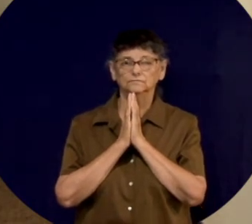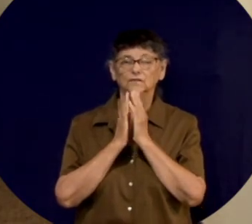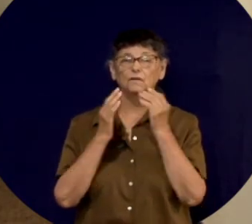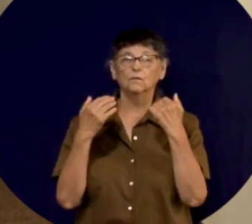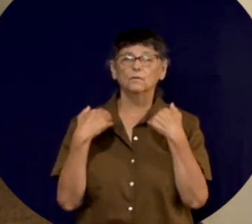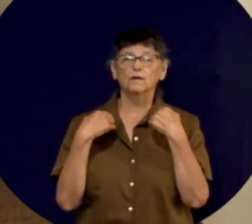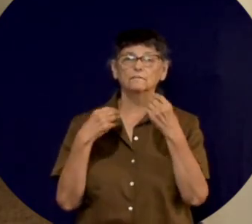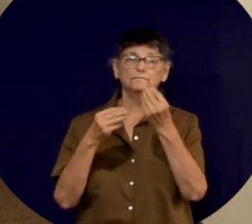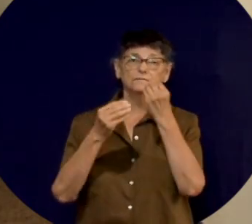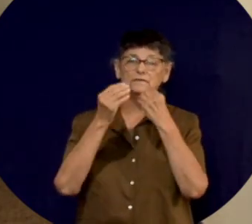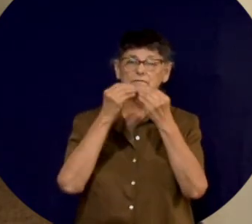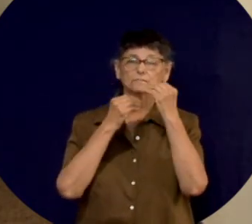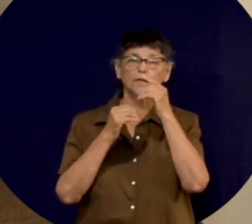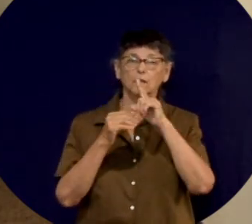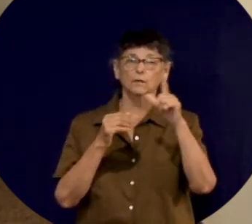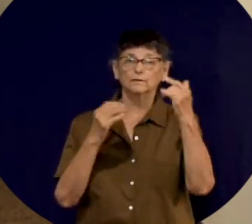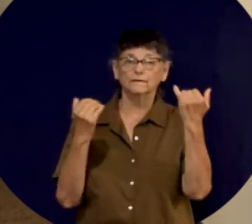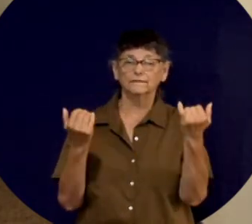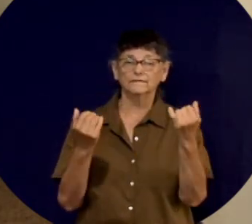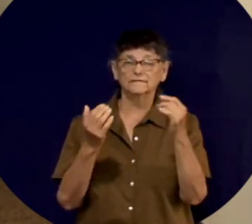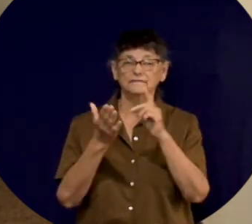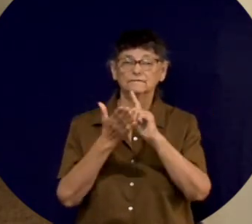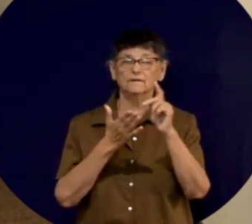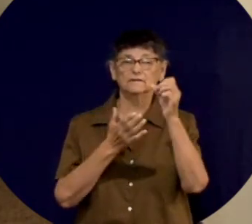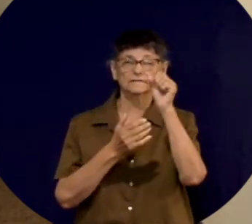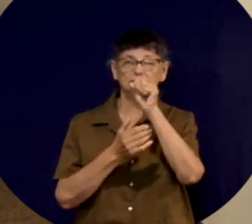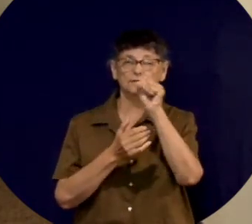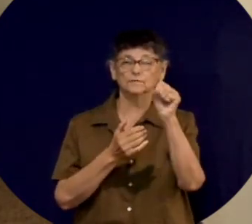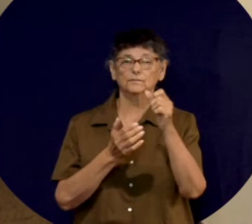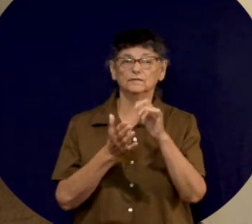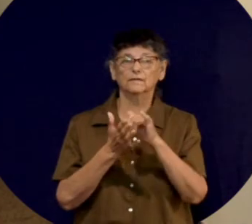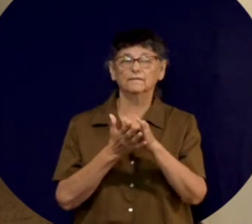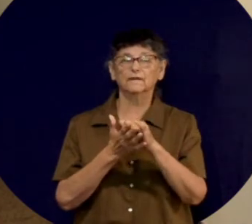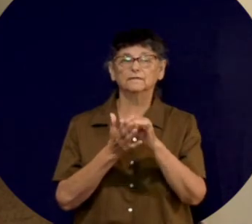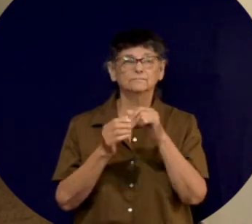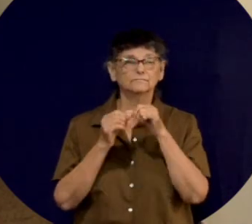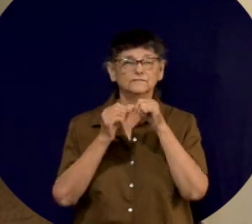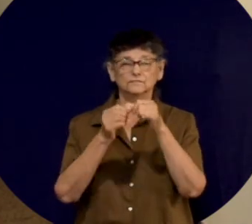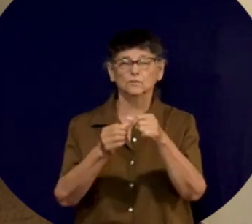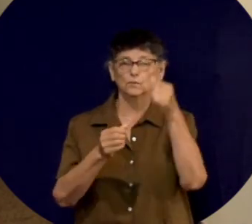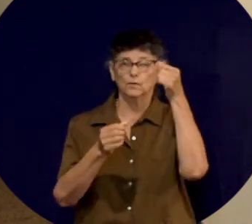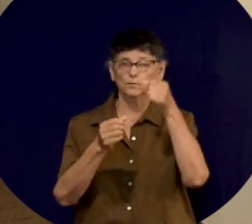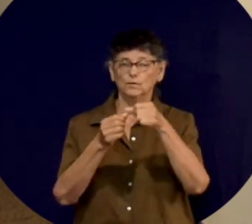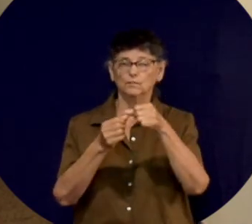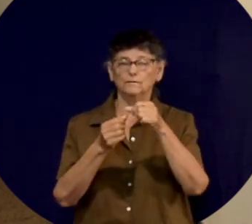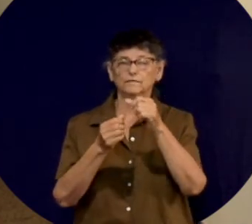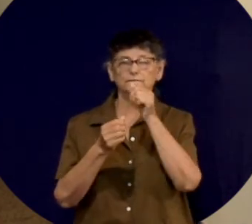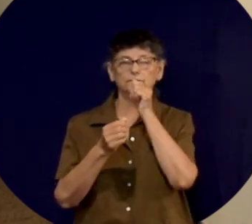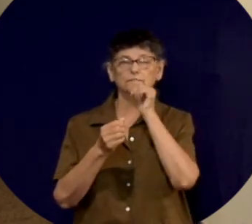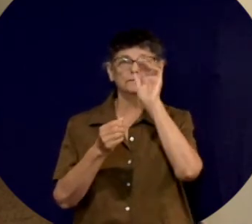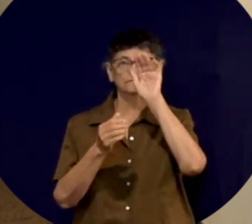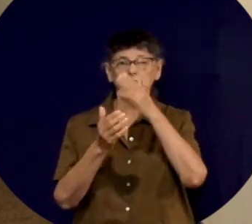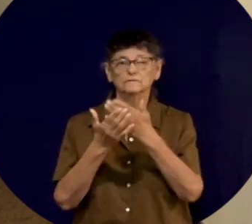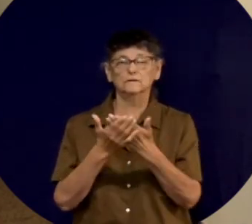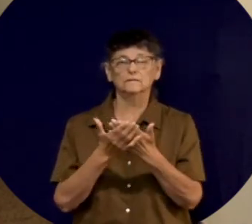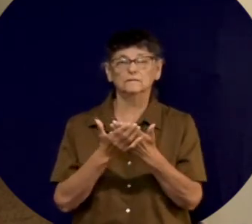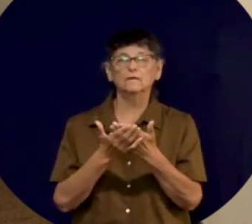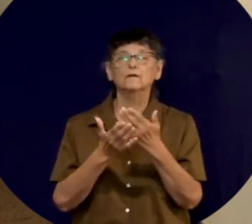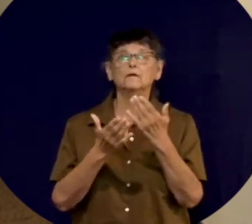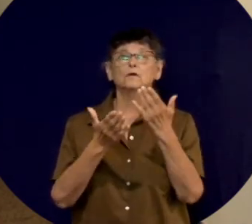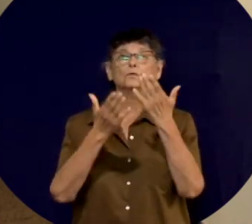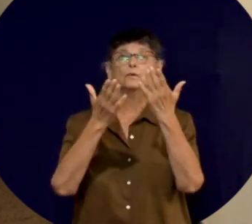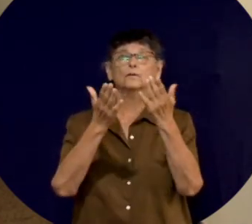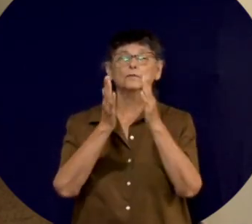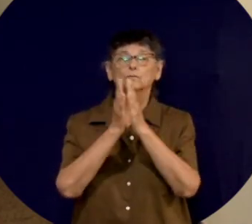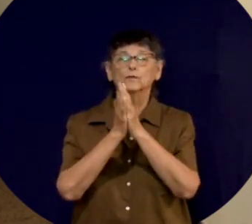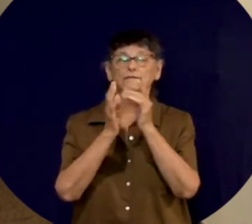We have consumed, O Lord, this divine sacrament, the perpetual memorial of the passion of your Son. Grant, we